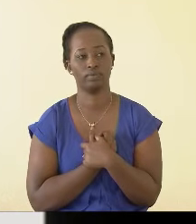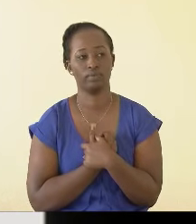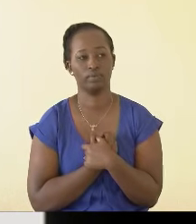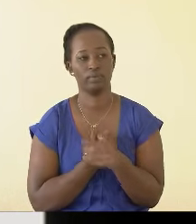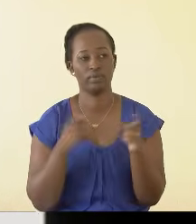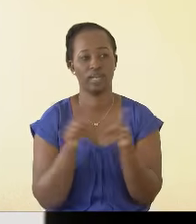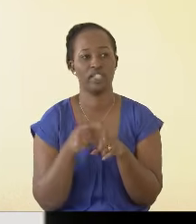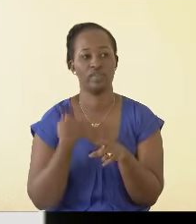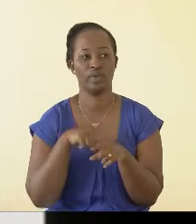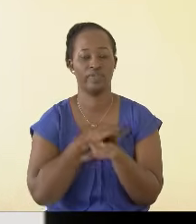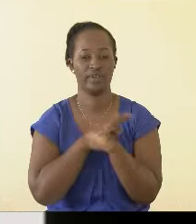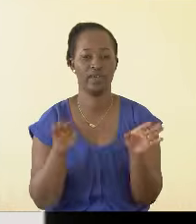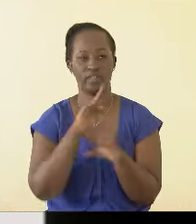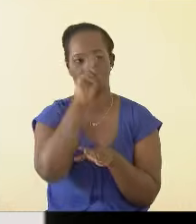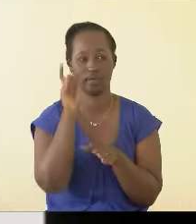As we finish up the question,